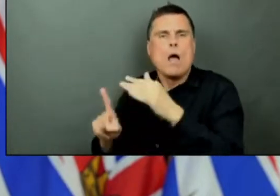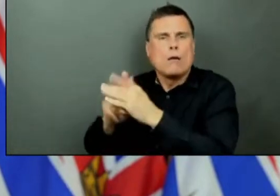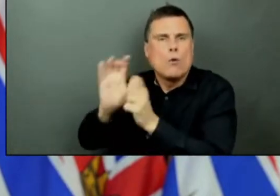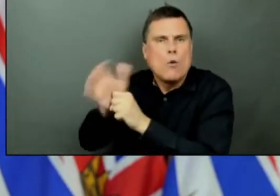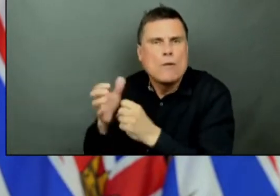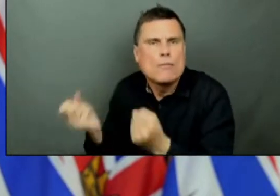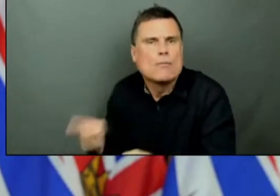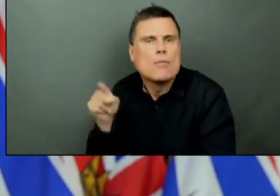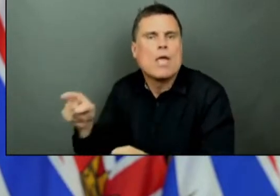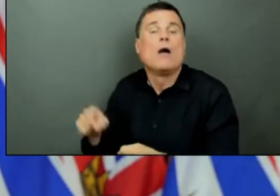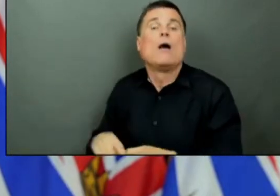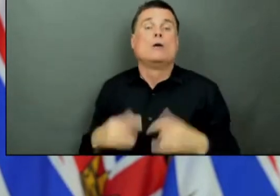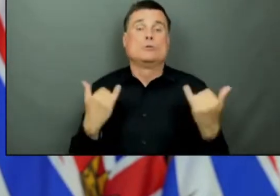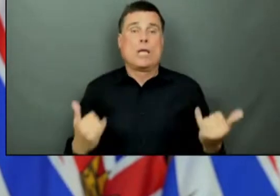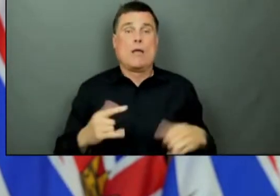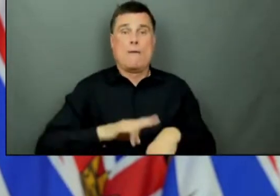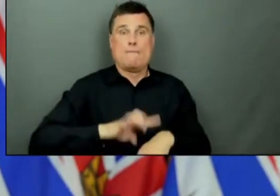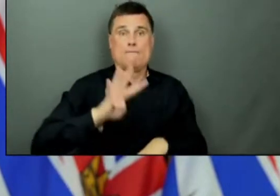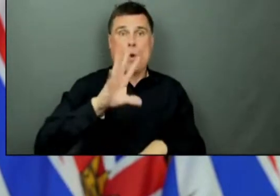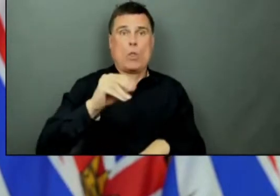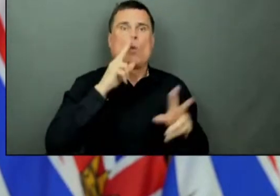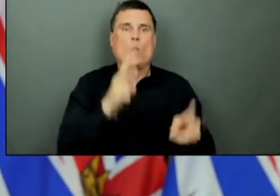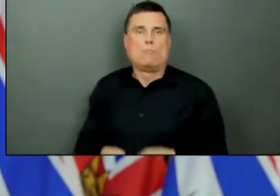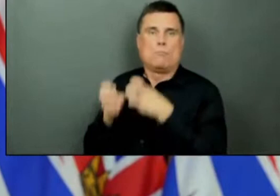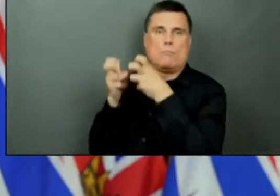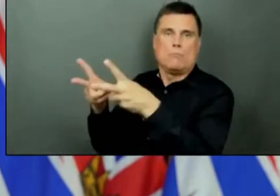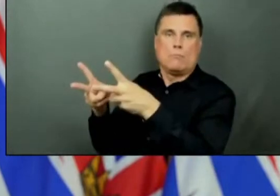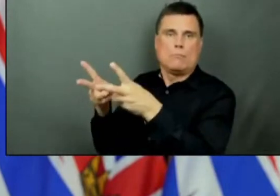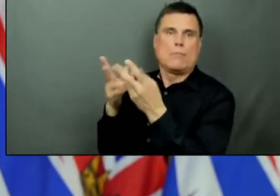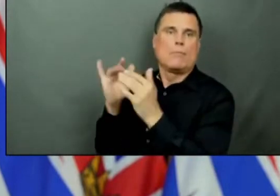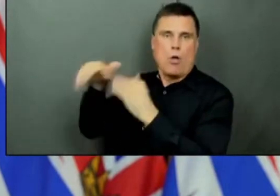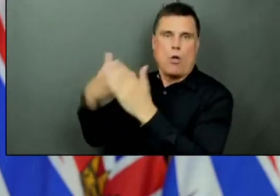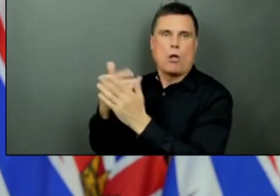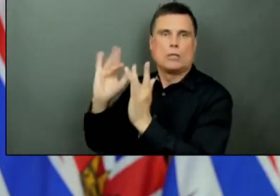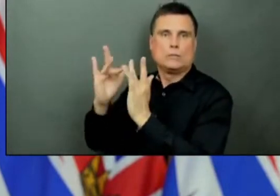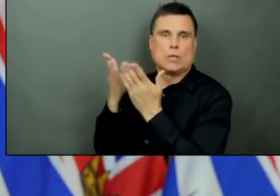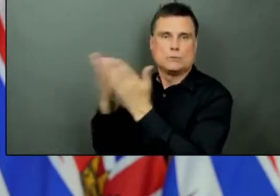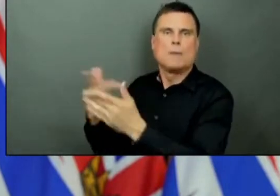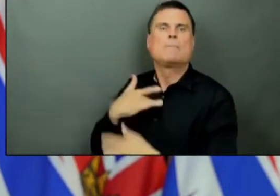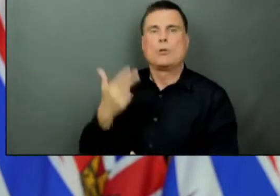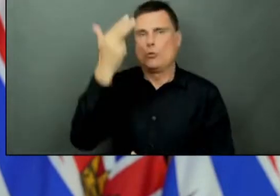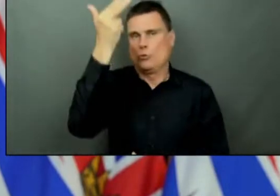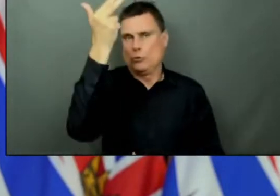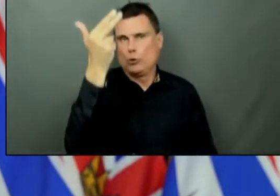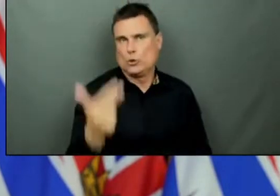Thursday, we bring you up to date on the surgical renewal commitment. As you know, Tuesday, May